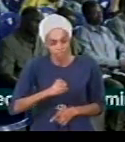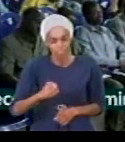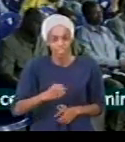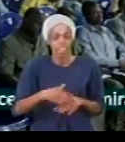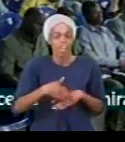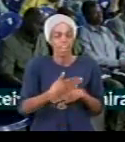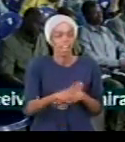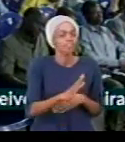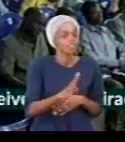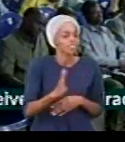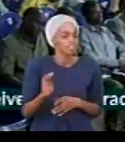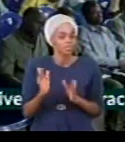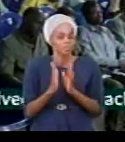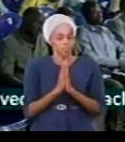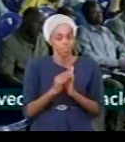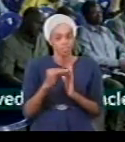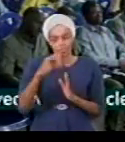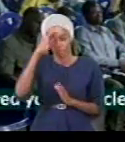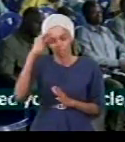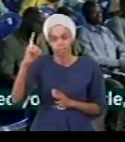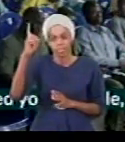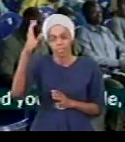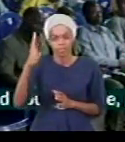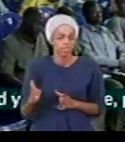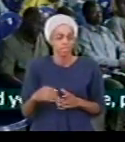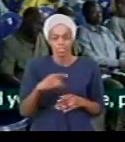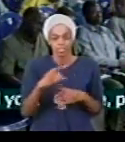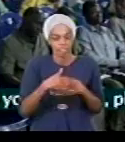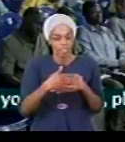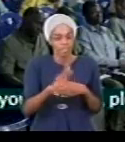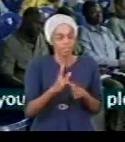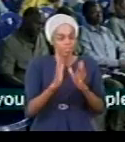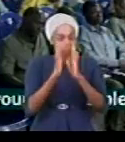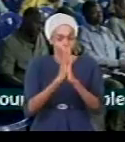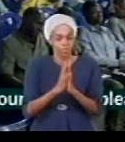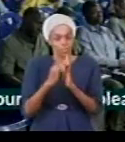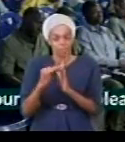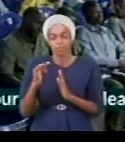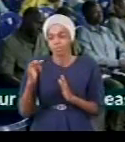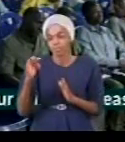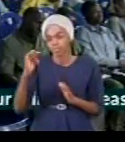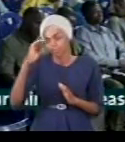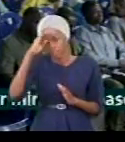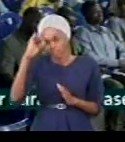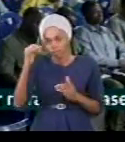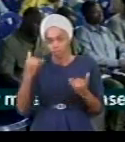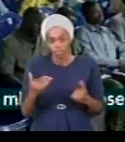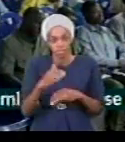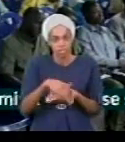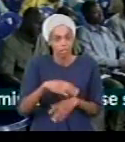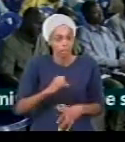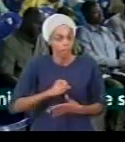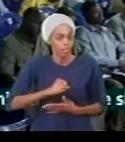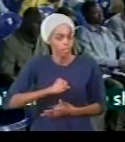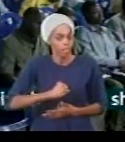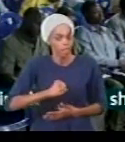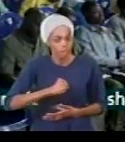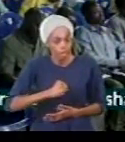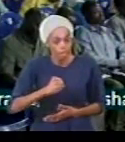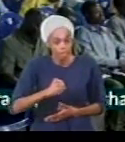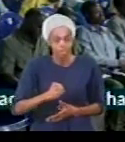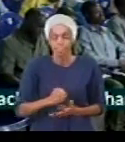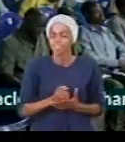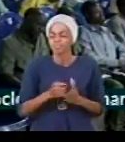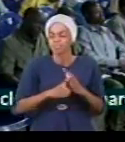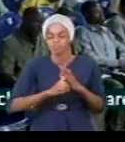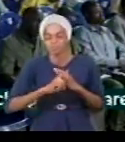cough disappeared and every other symptom associated with it all gone." And as the state overseer said,